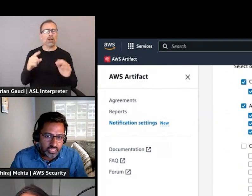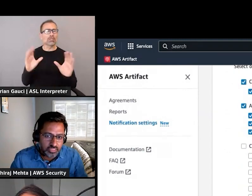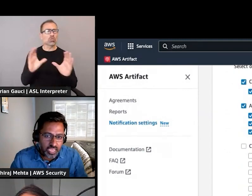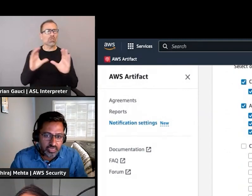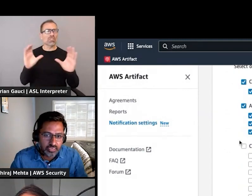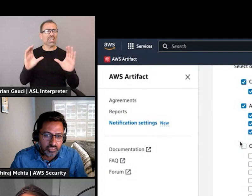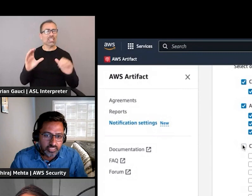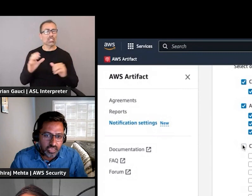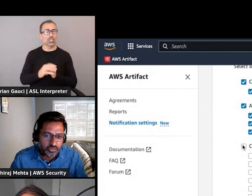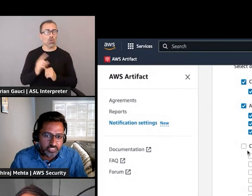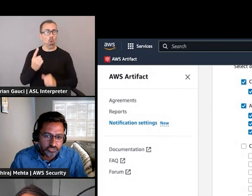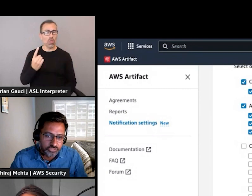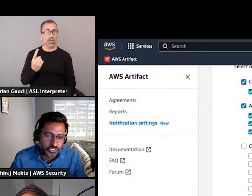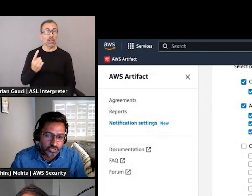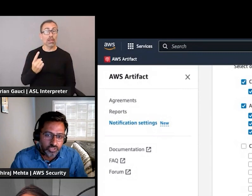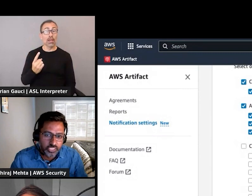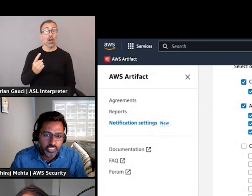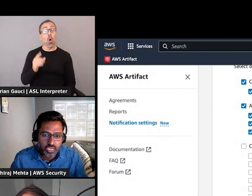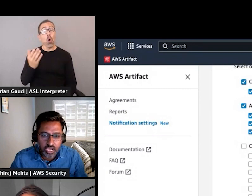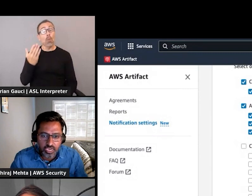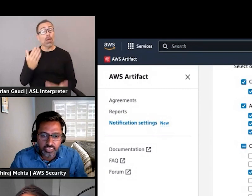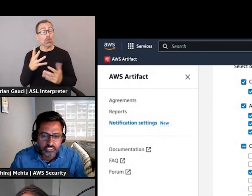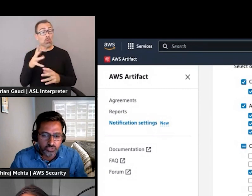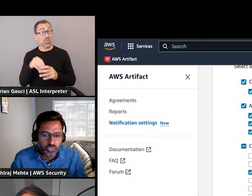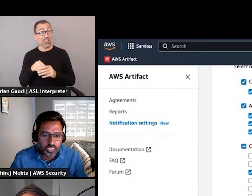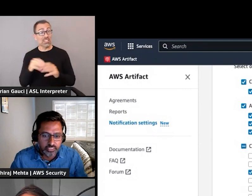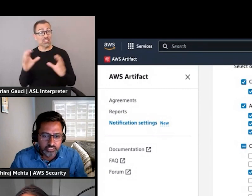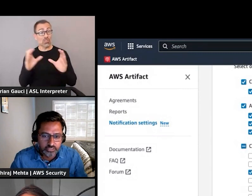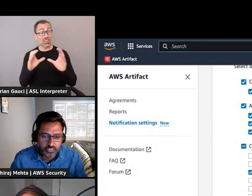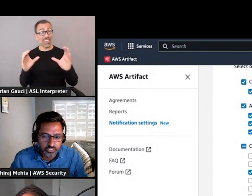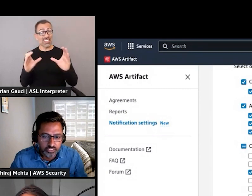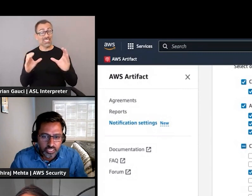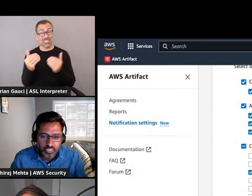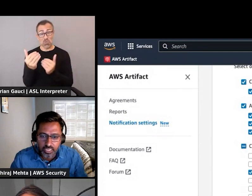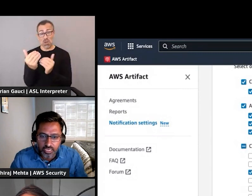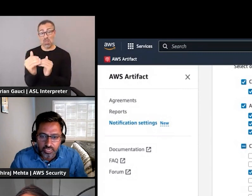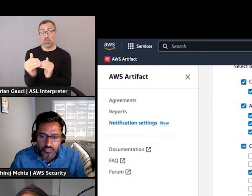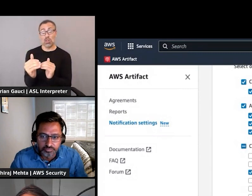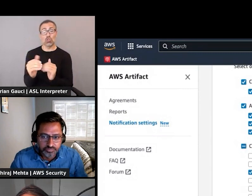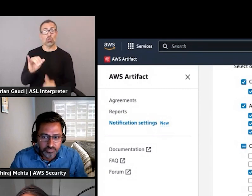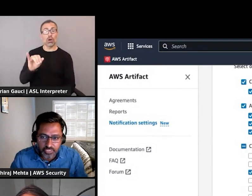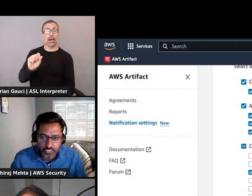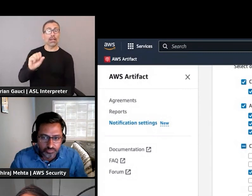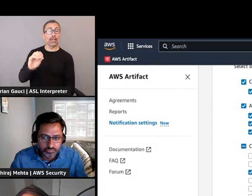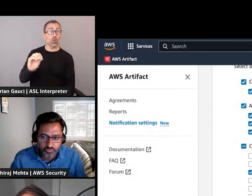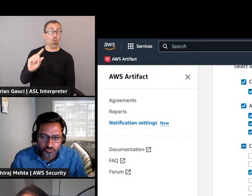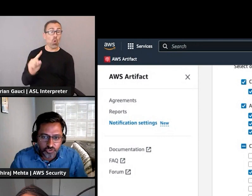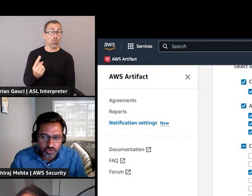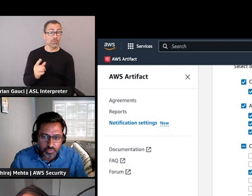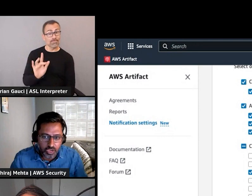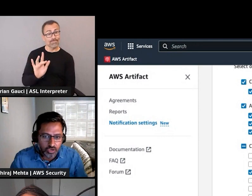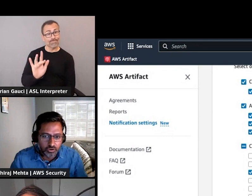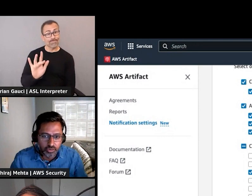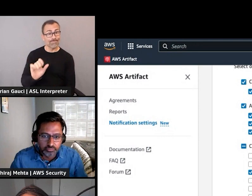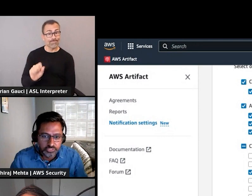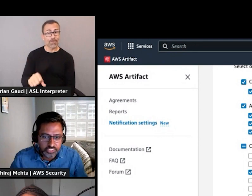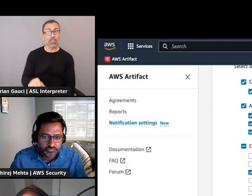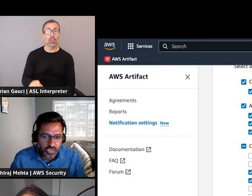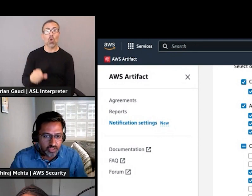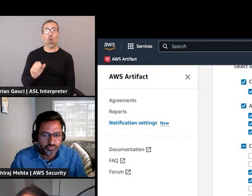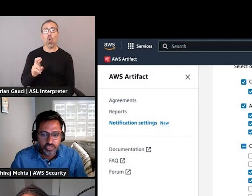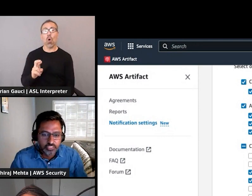even within that, they are interested in only ISO and uh, you know FINMA